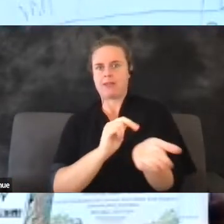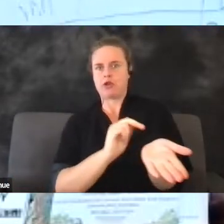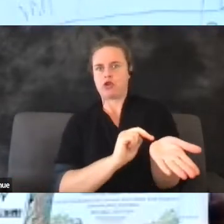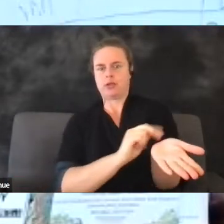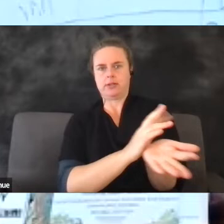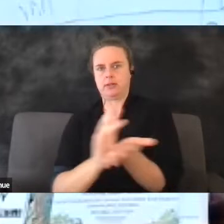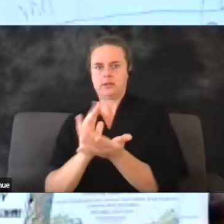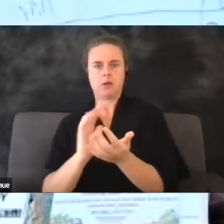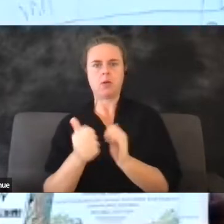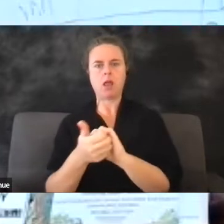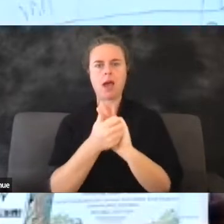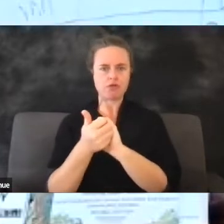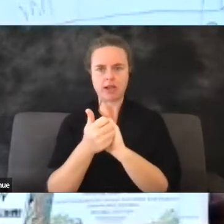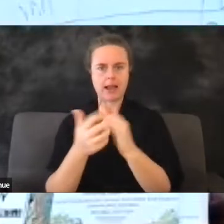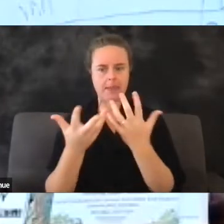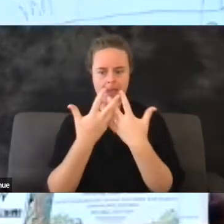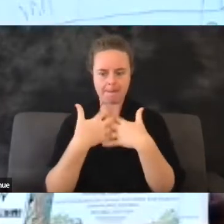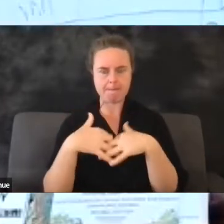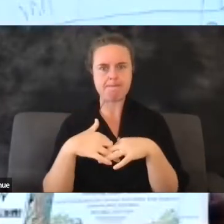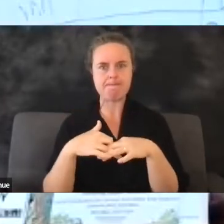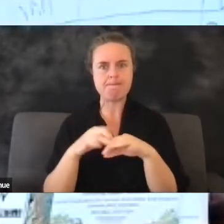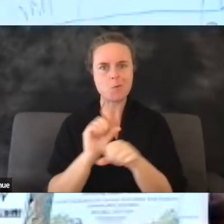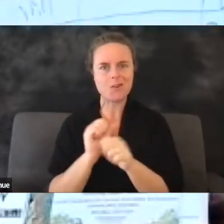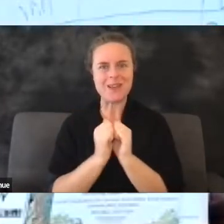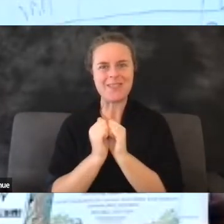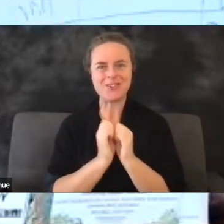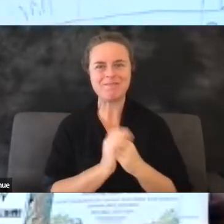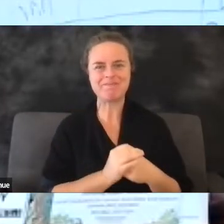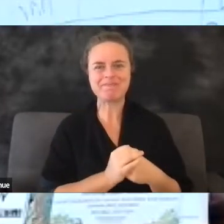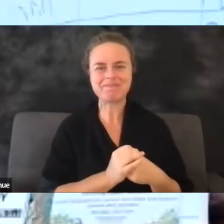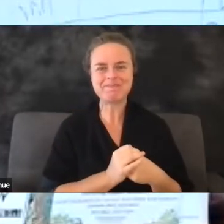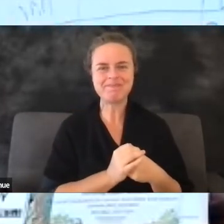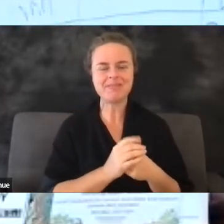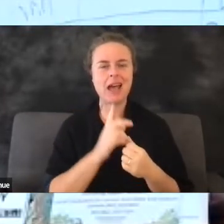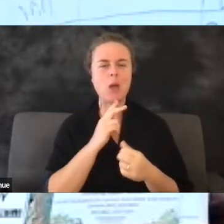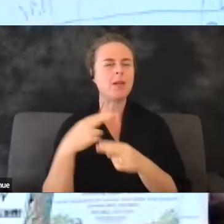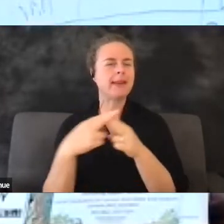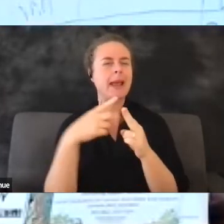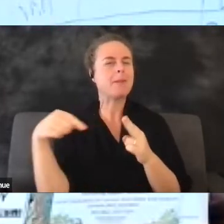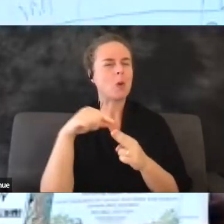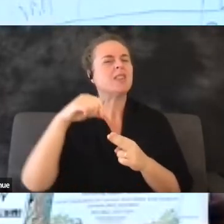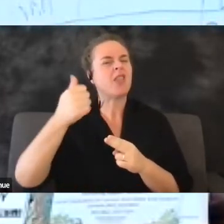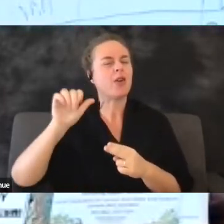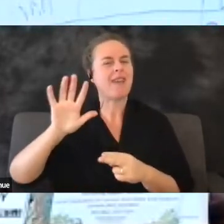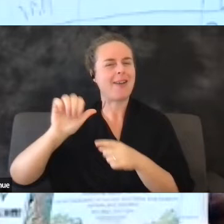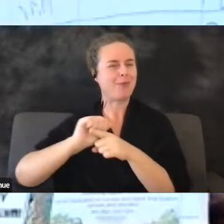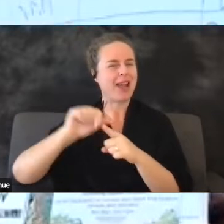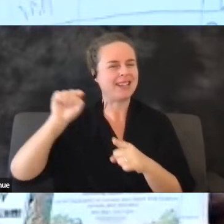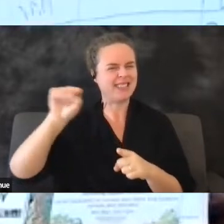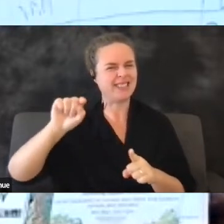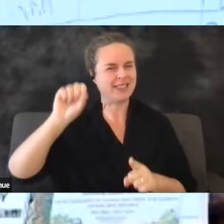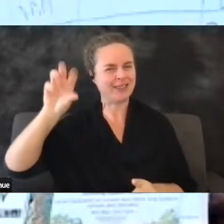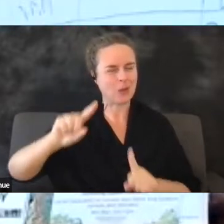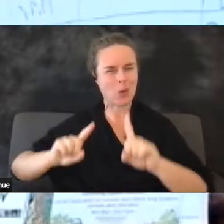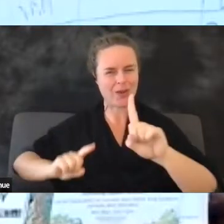they collaborate, they work together. I will name the 5 practices in 1 second leading